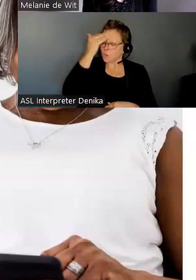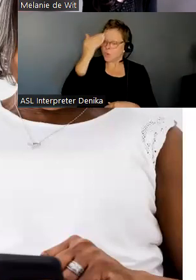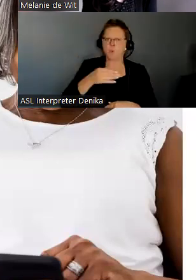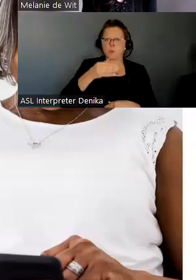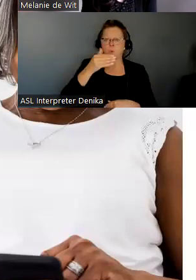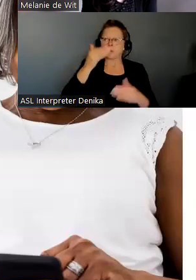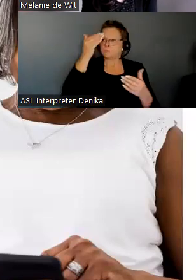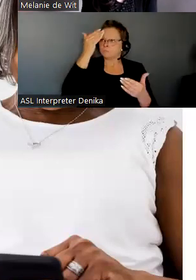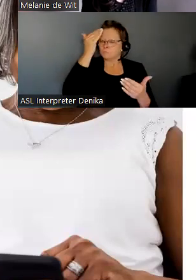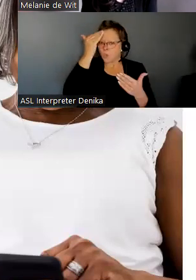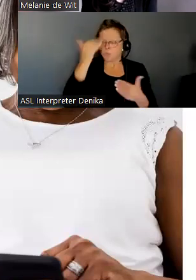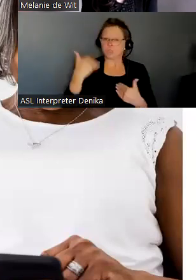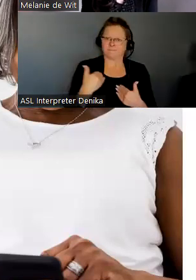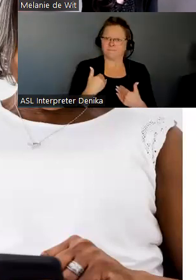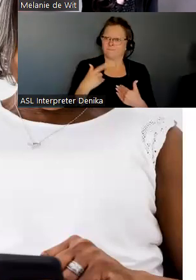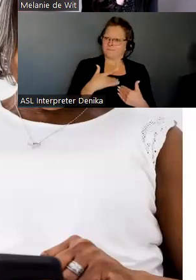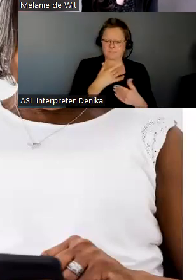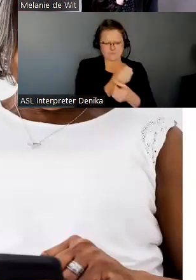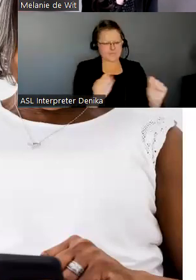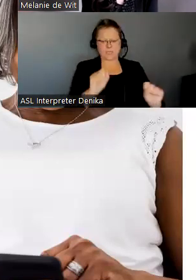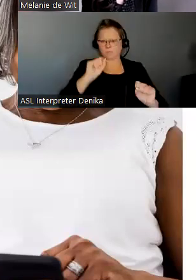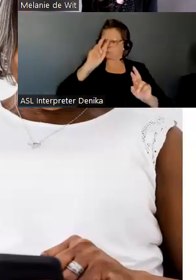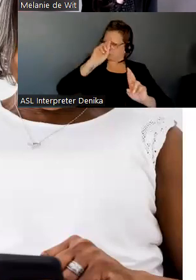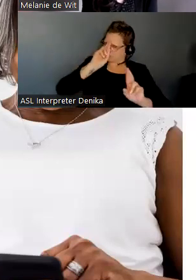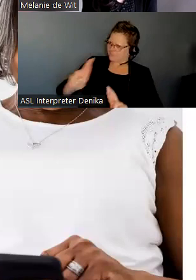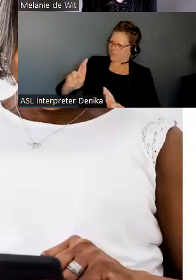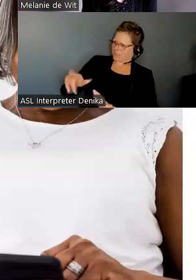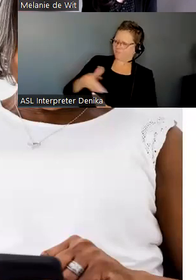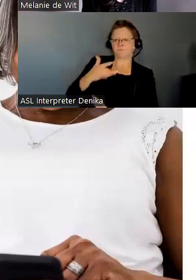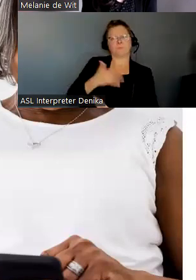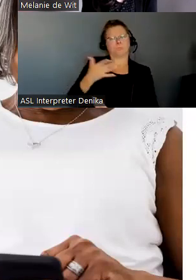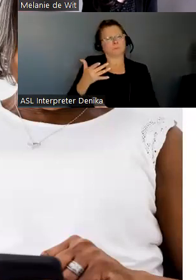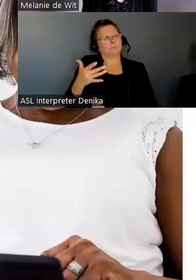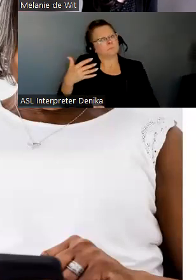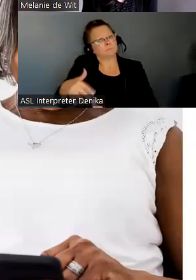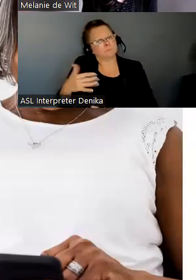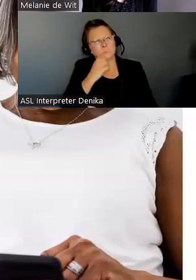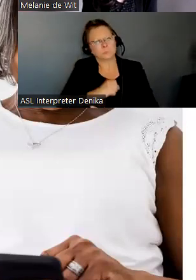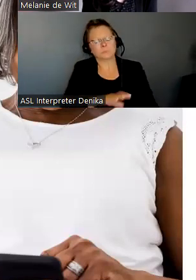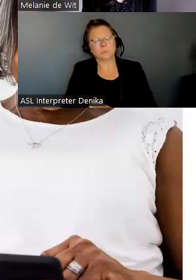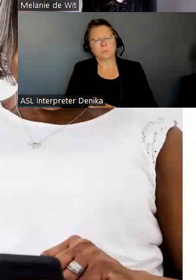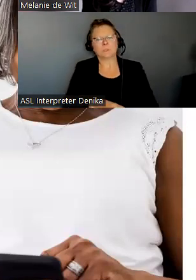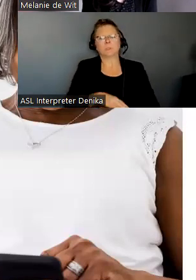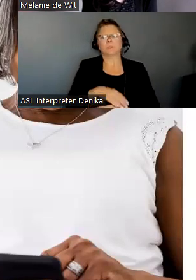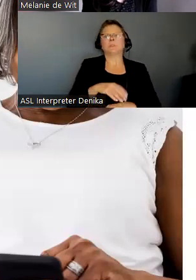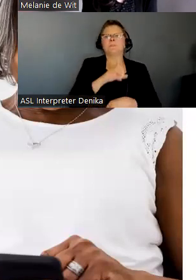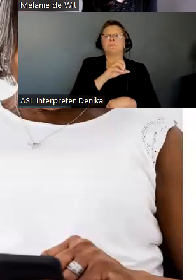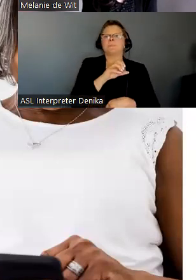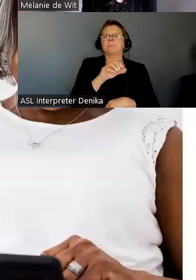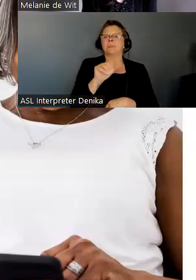feel safe and respected in the communities that they reside in. Elder Abuse Prevention